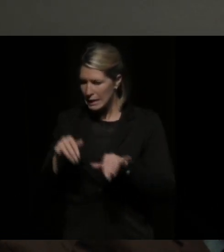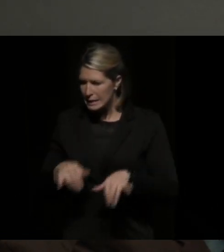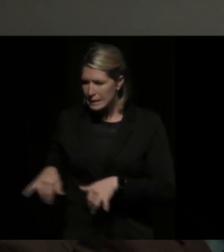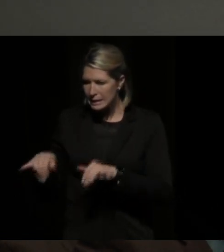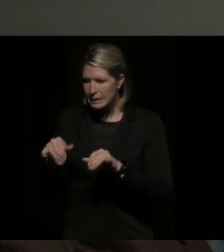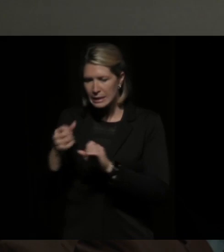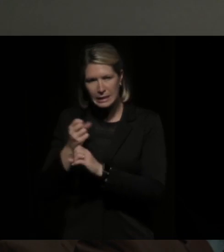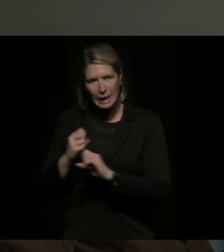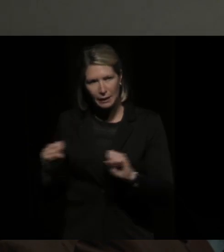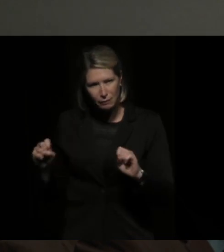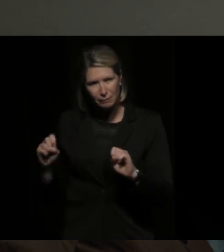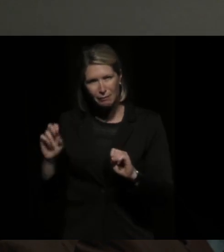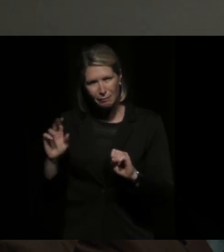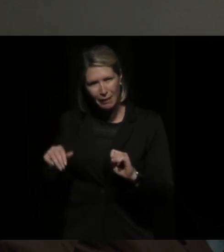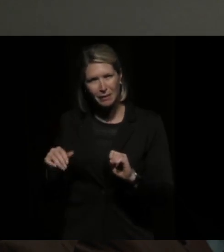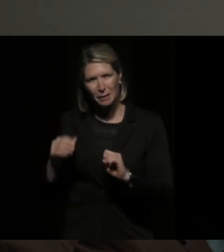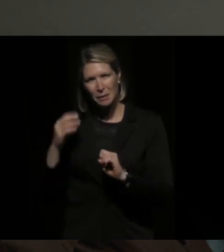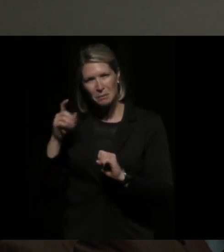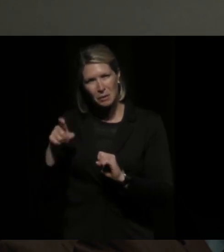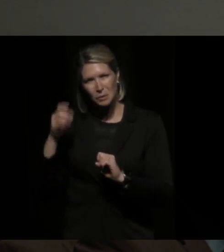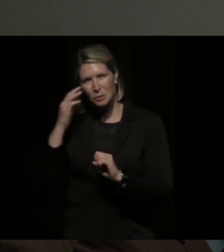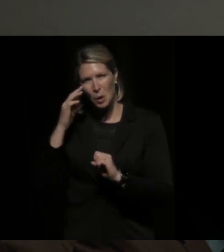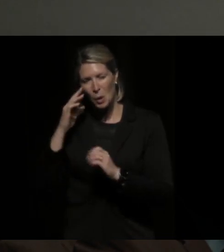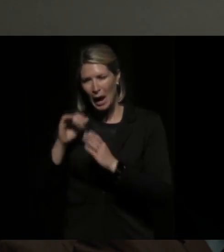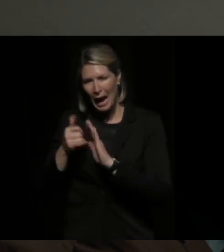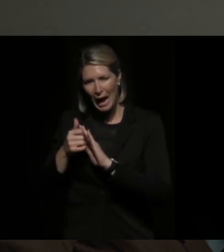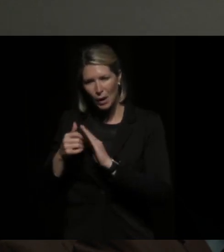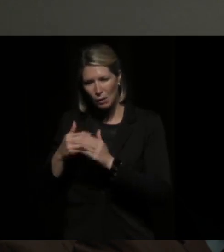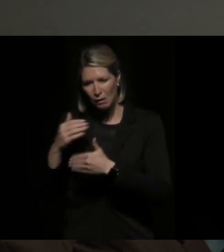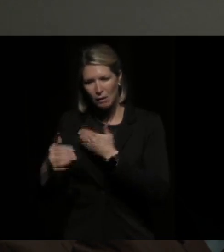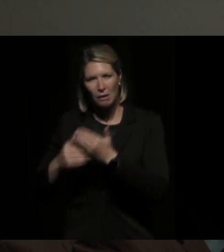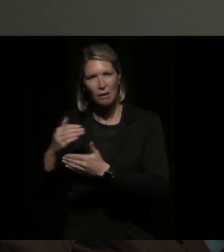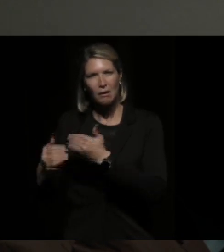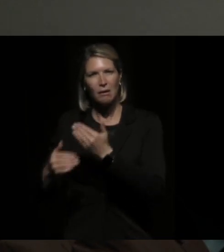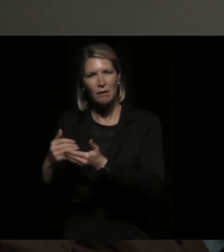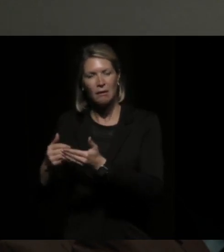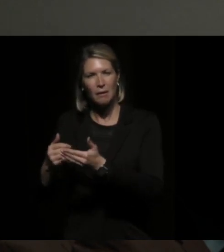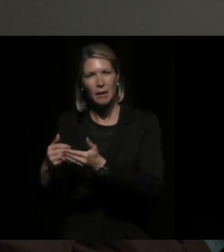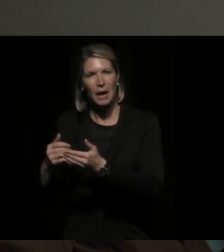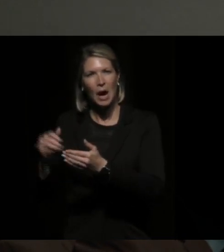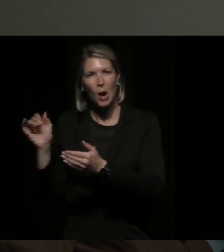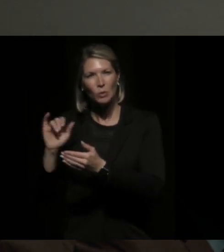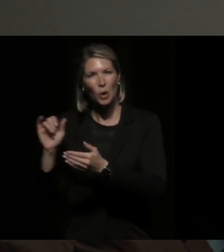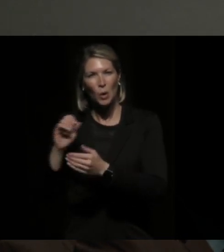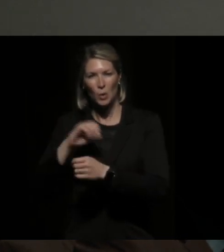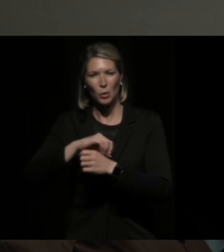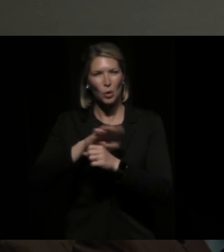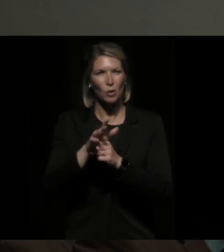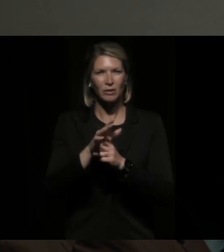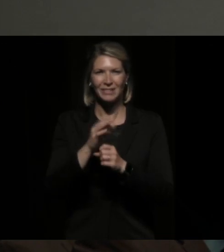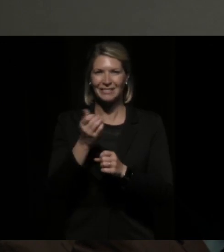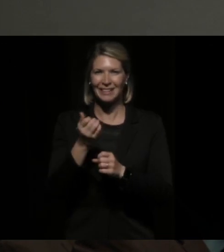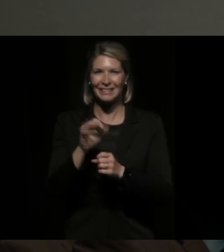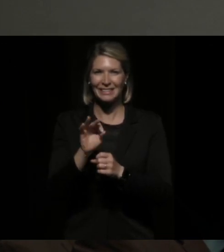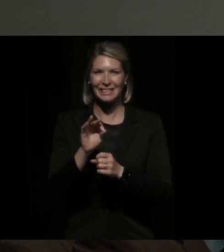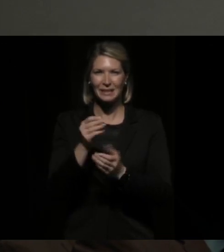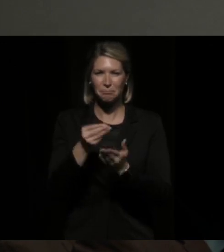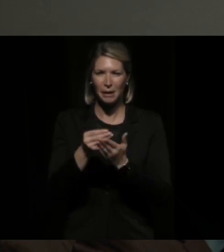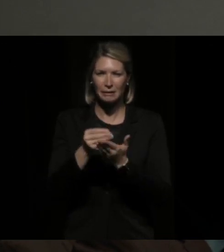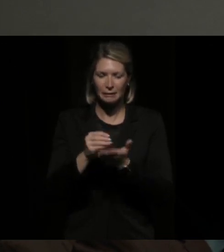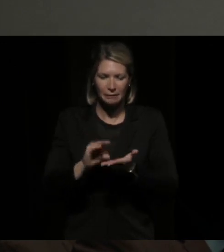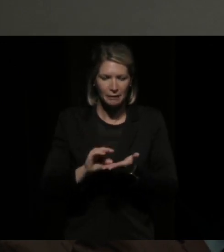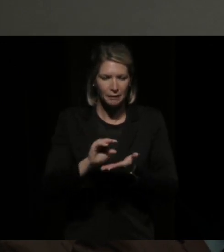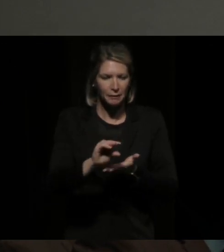facilities, developing new ways to ensure that COVID-19 funds were dispersed efficiently to those who desperately needed